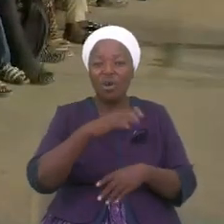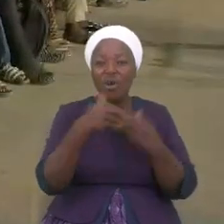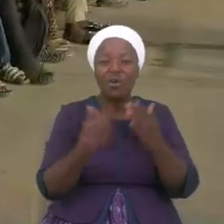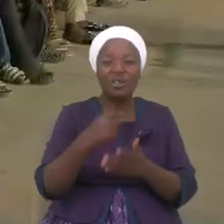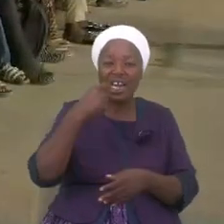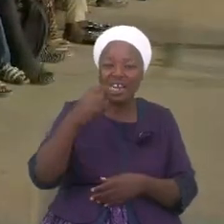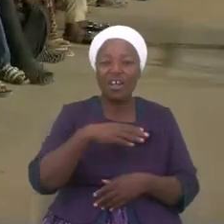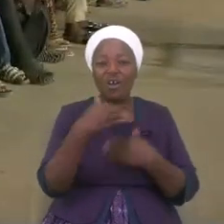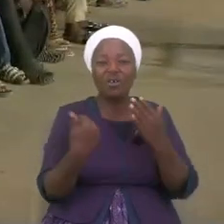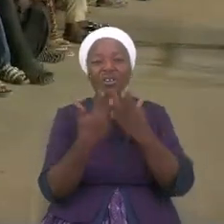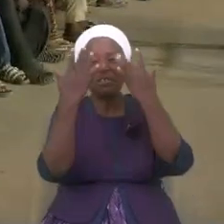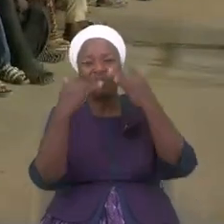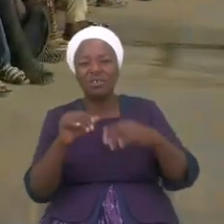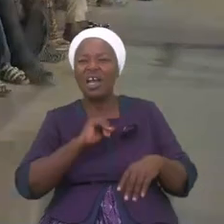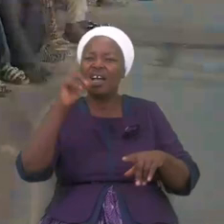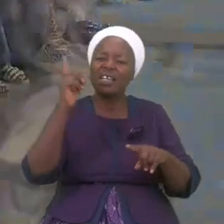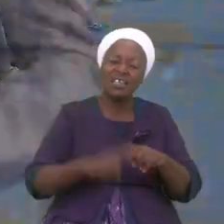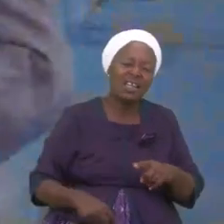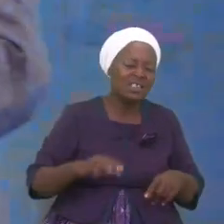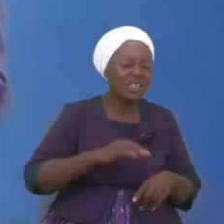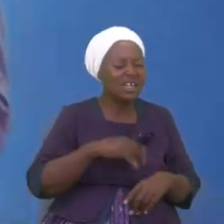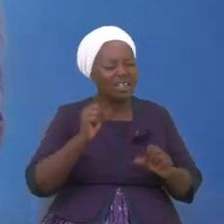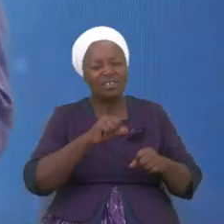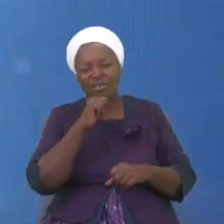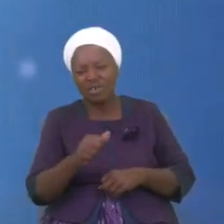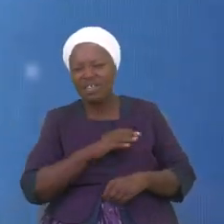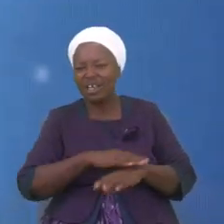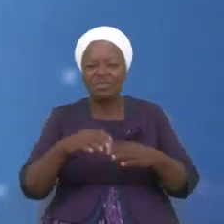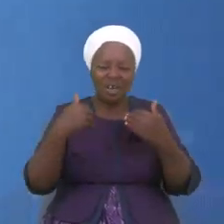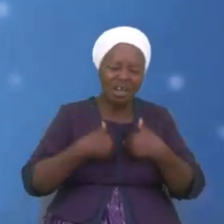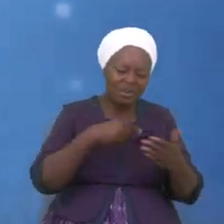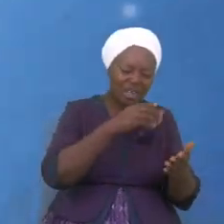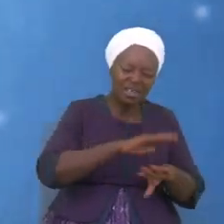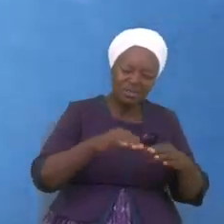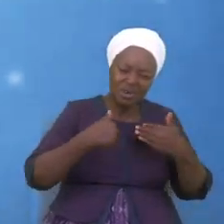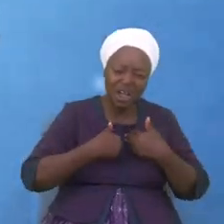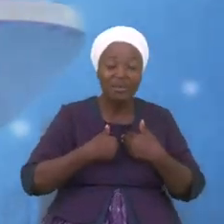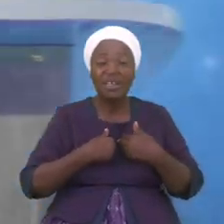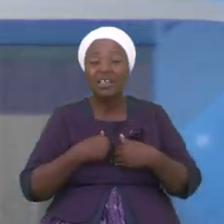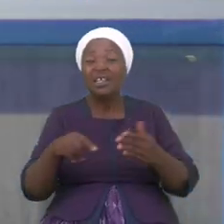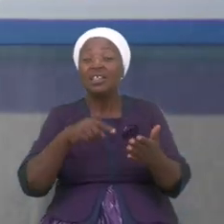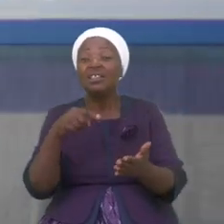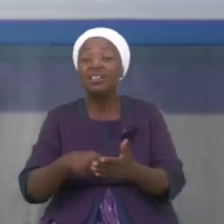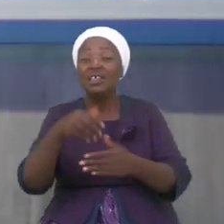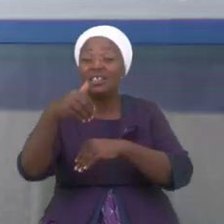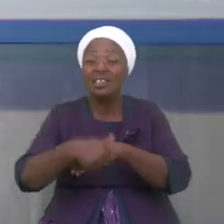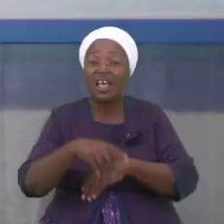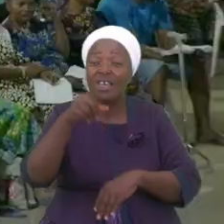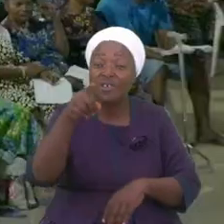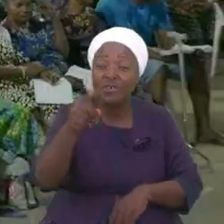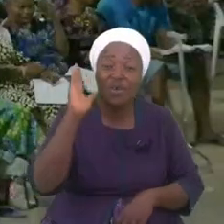sorrows, I could not, I cannot, and I didn't have, tonight you will